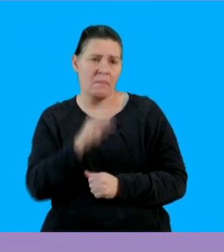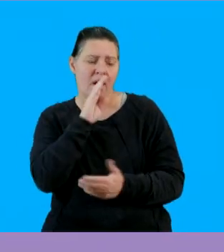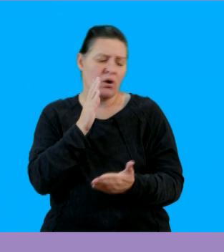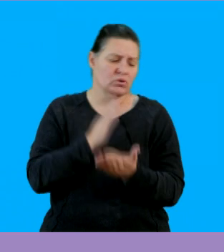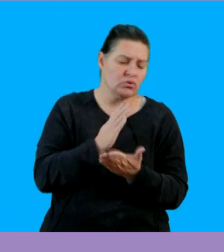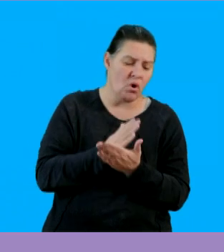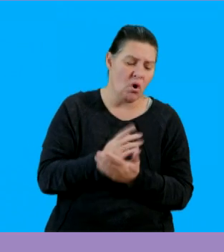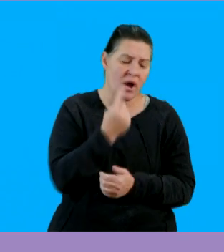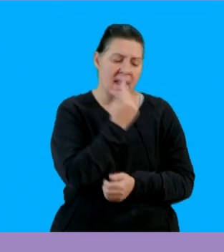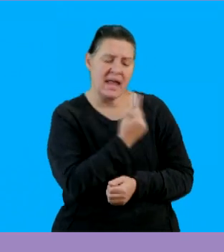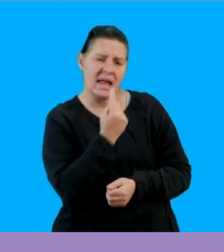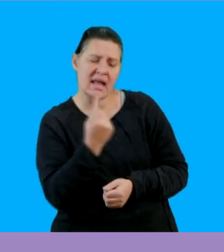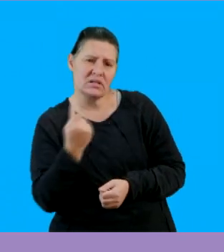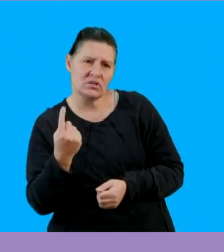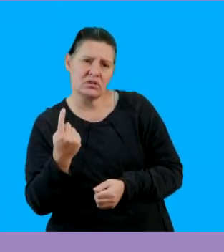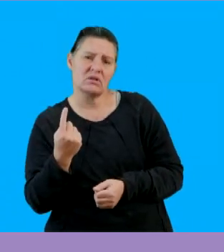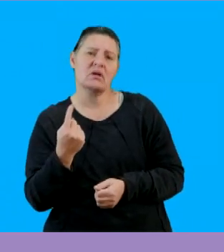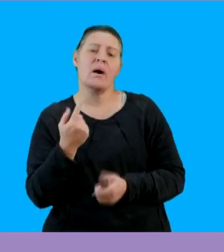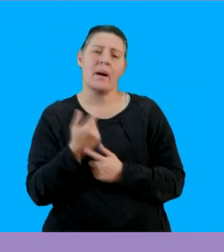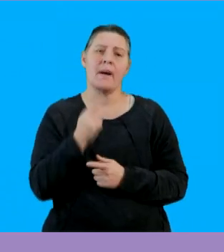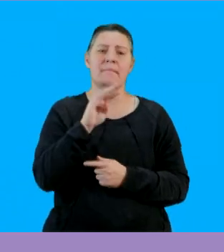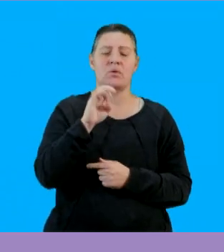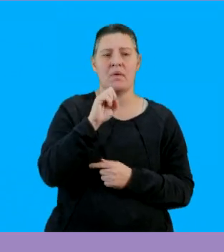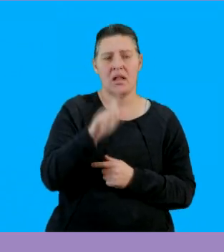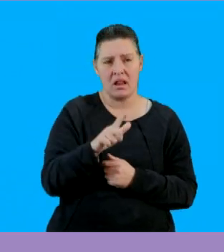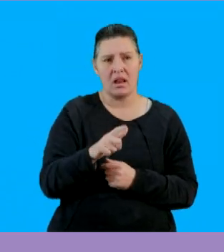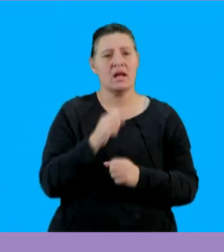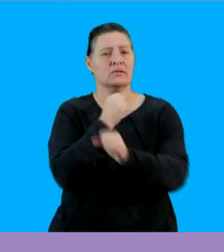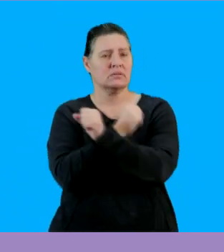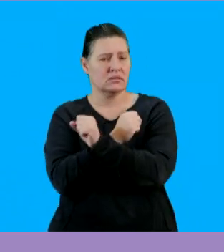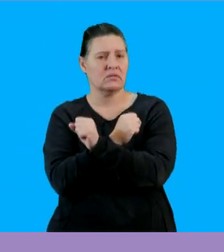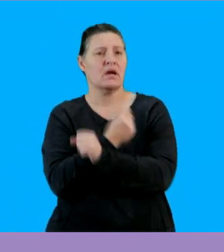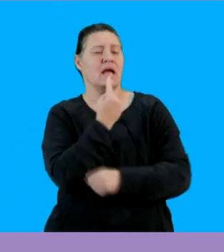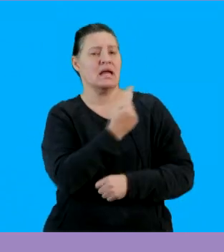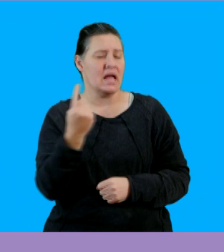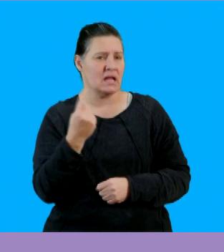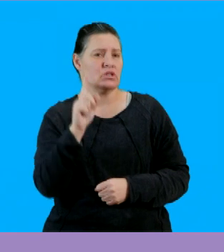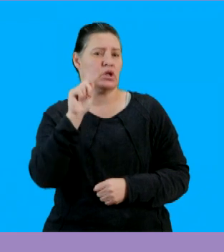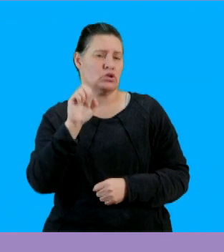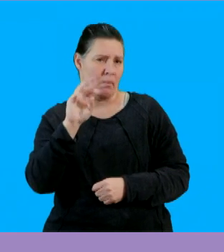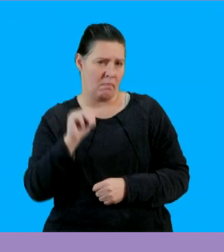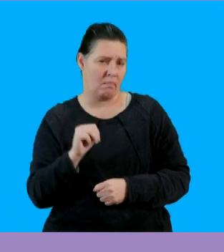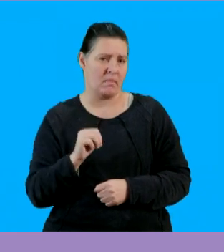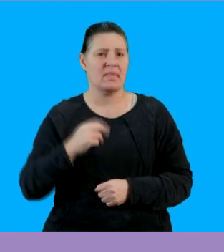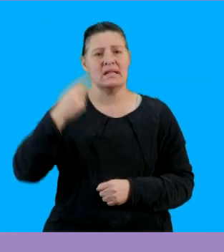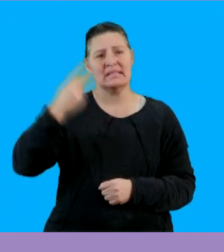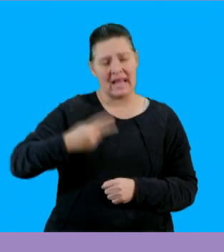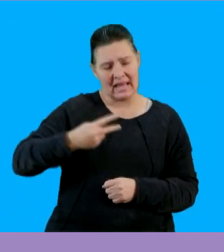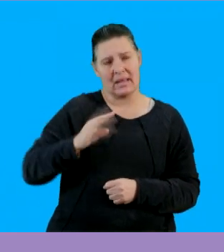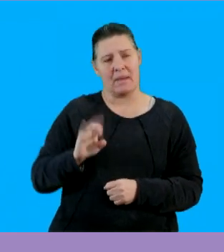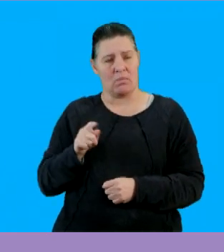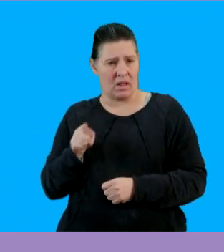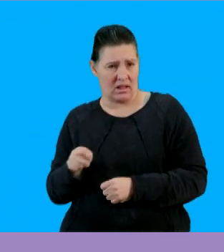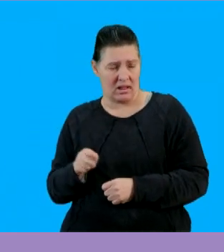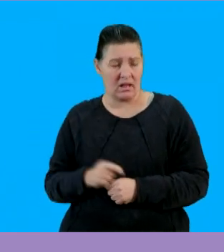sure that each term in one binomial multiplies with each term in the second